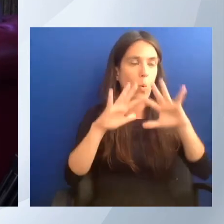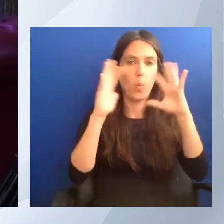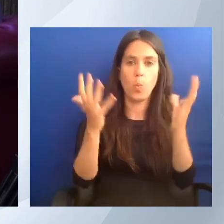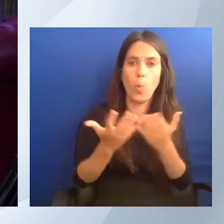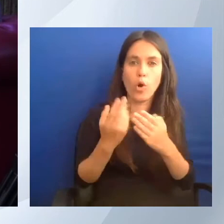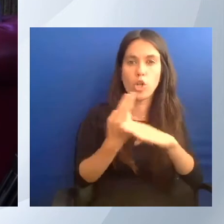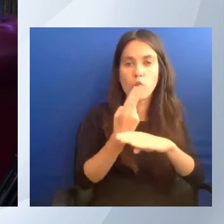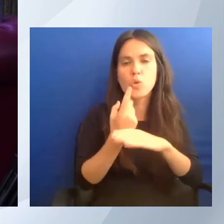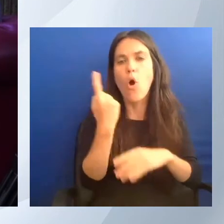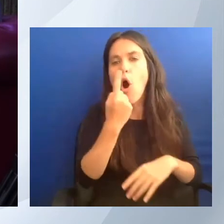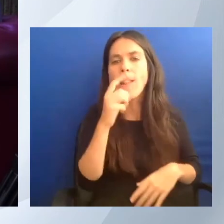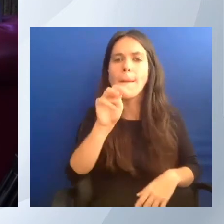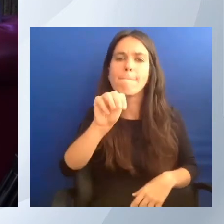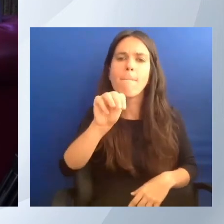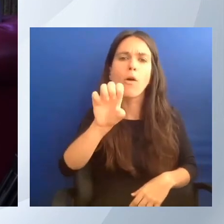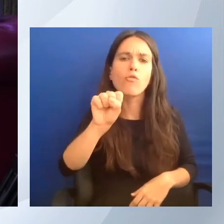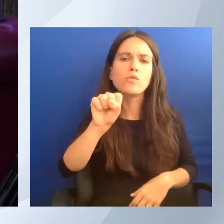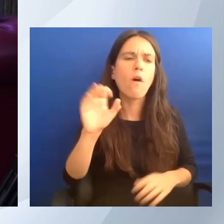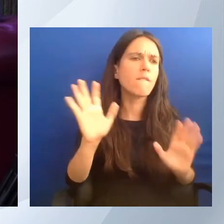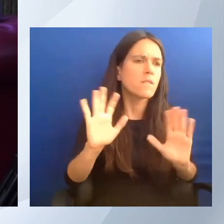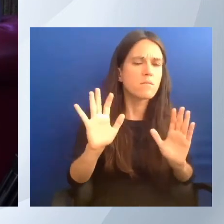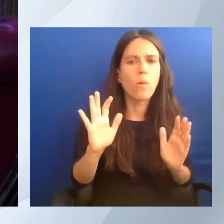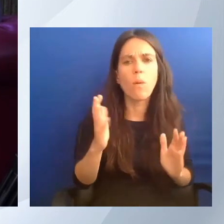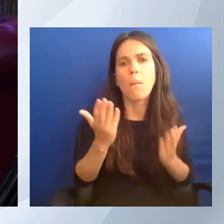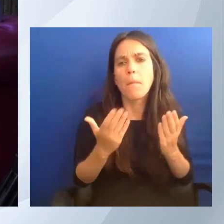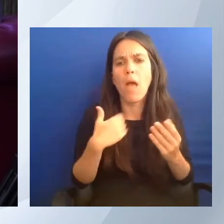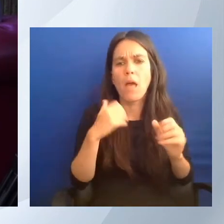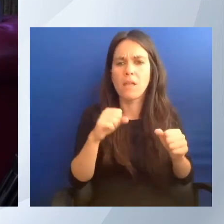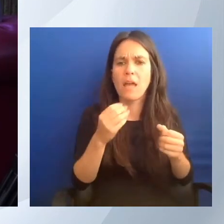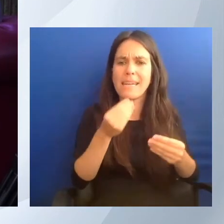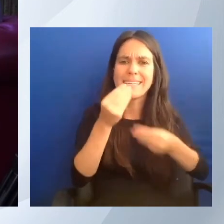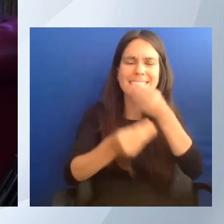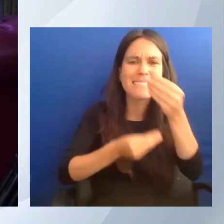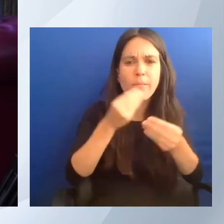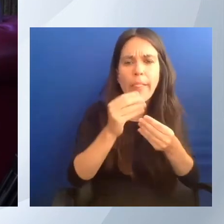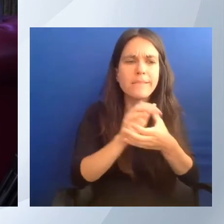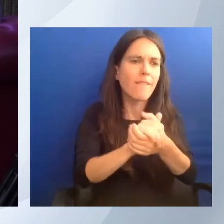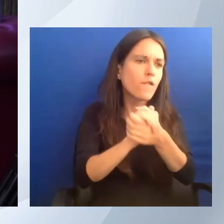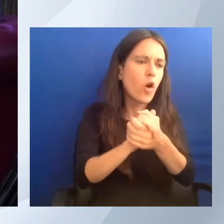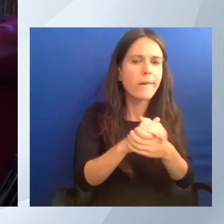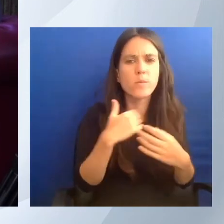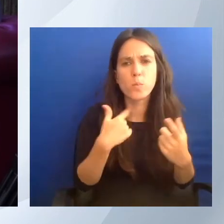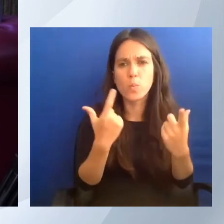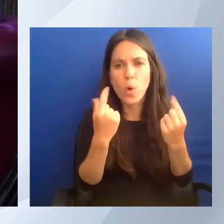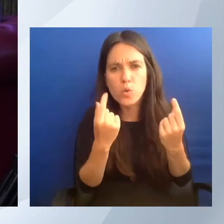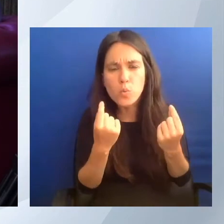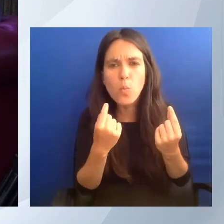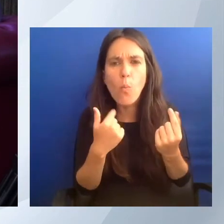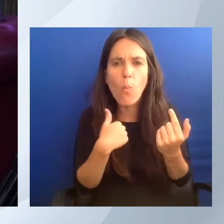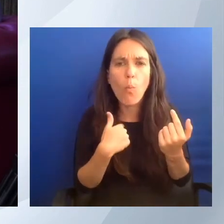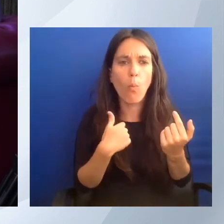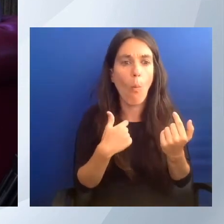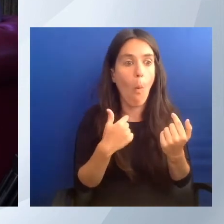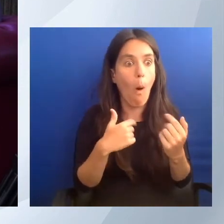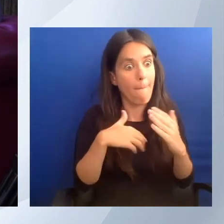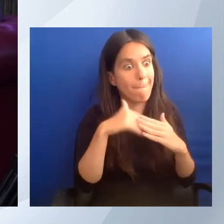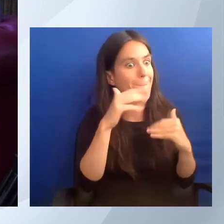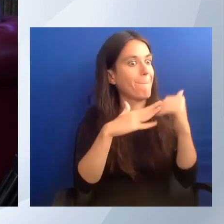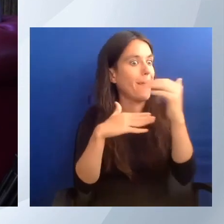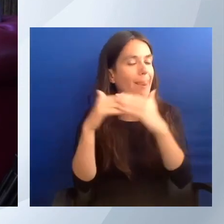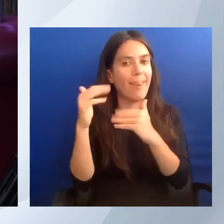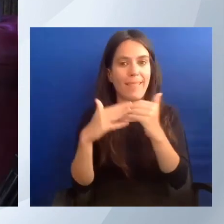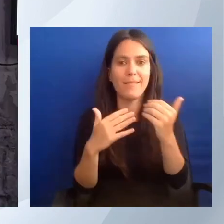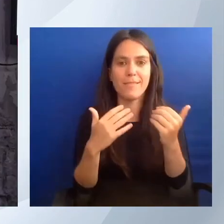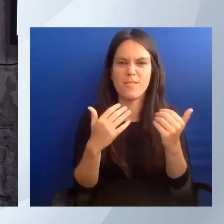Microsoft, but like I can explain to friends what I'm doing now, instead of I'm building stuff with C#, which is complex to